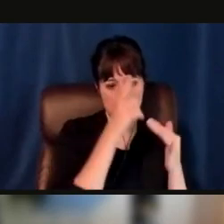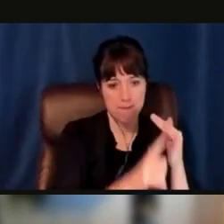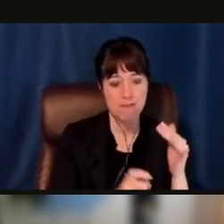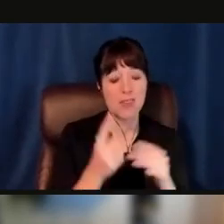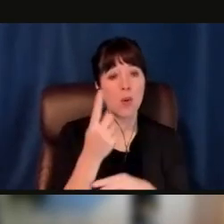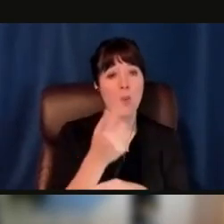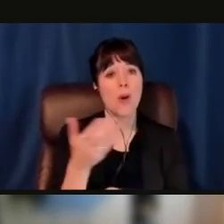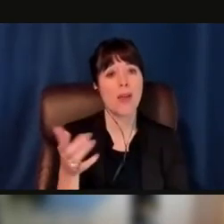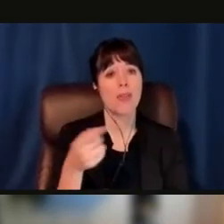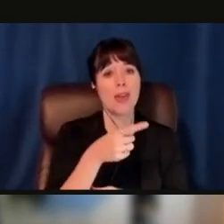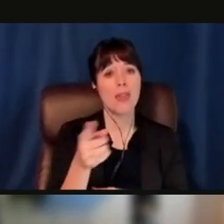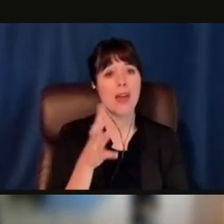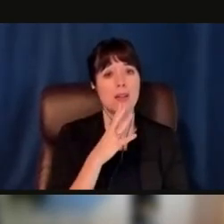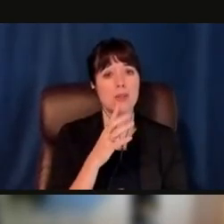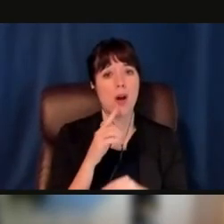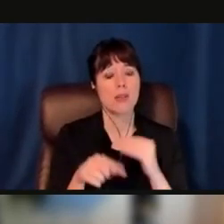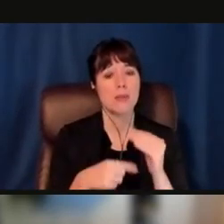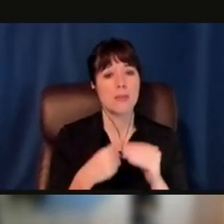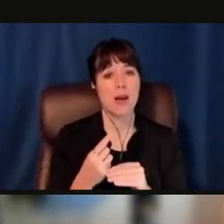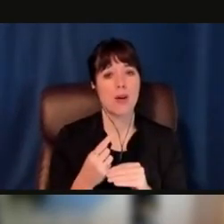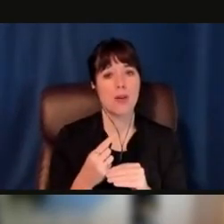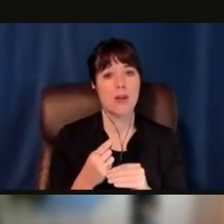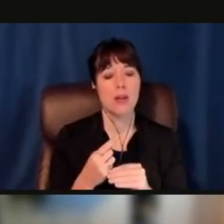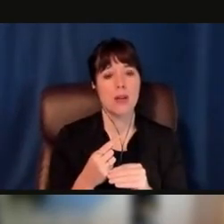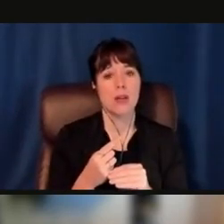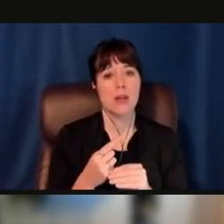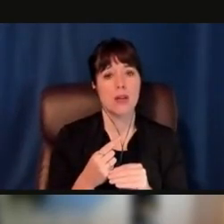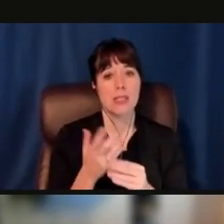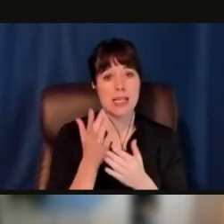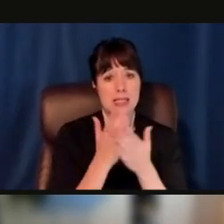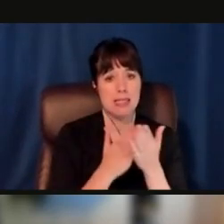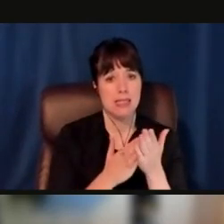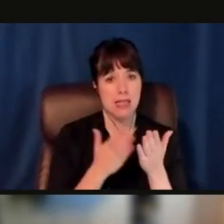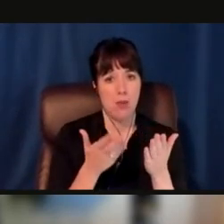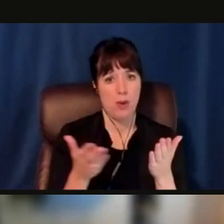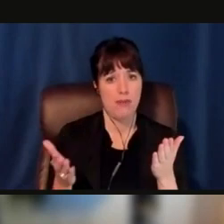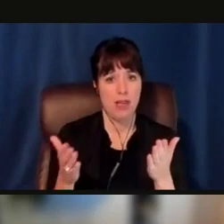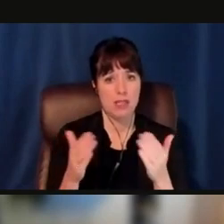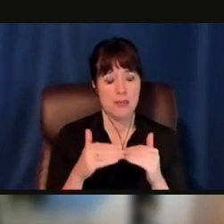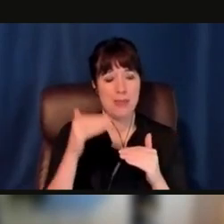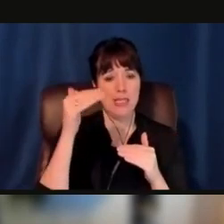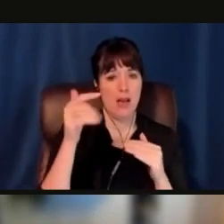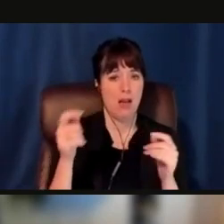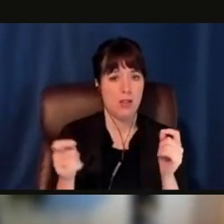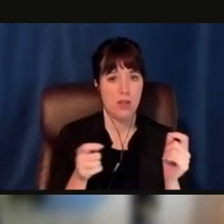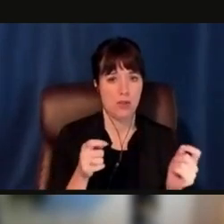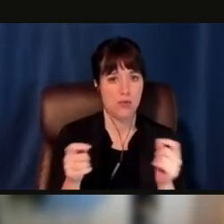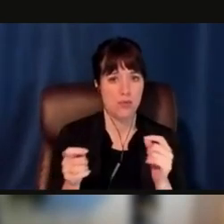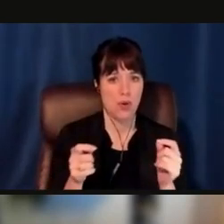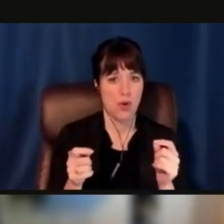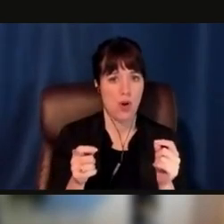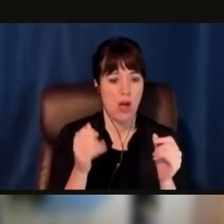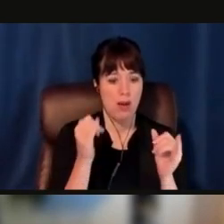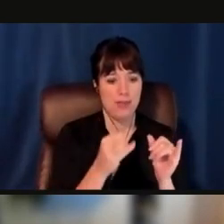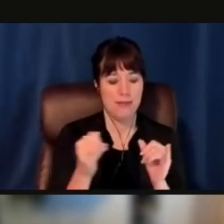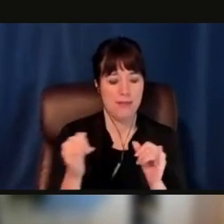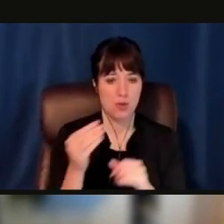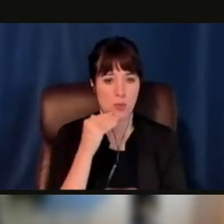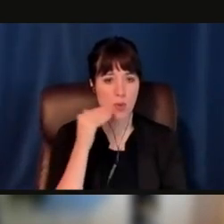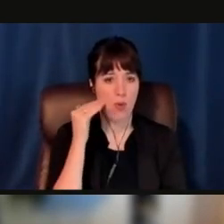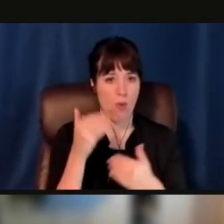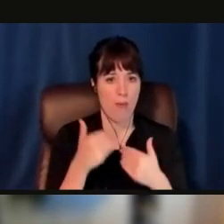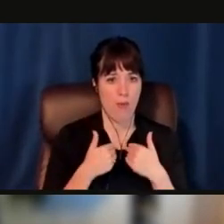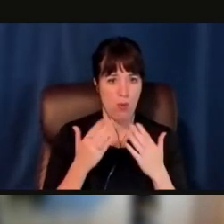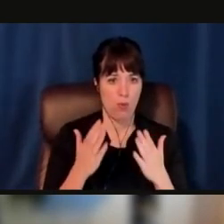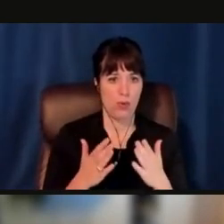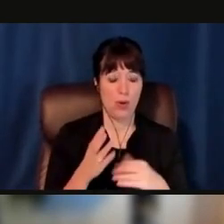One of the things that they talked about is that, some of this is beyond the control of the individual homeowner, and that a